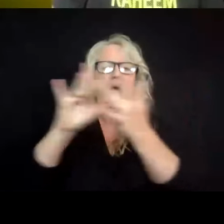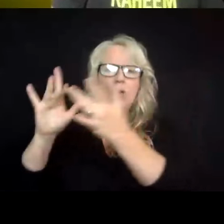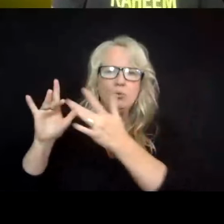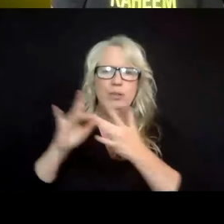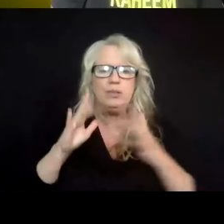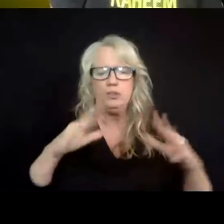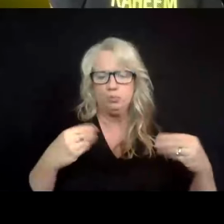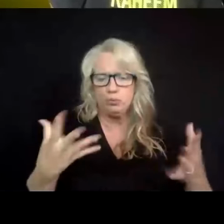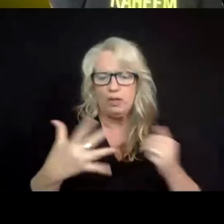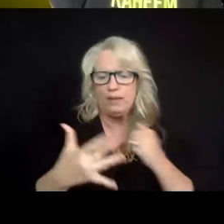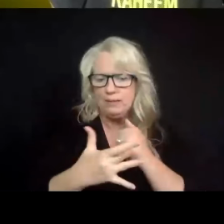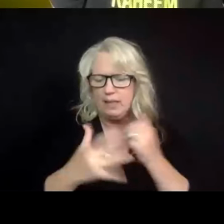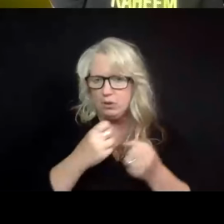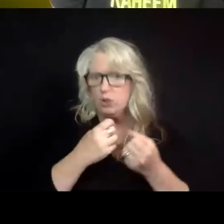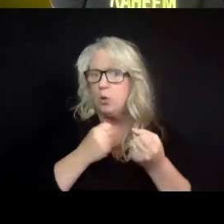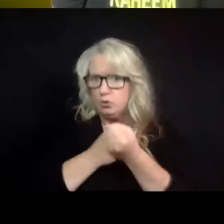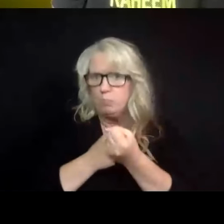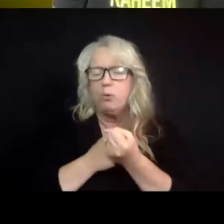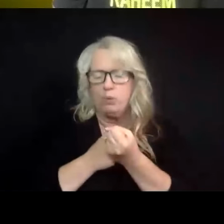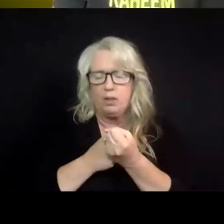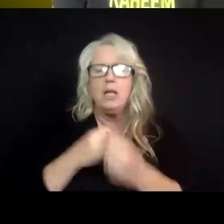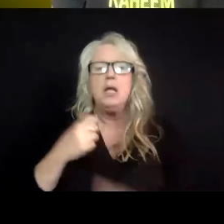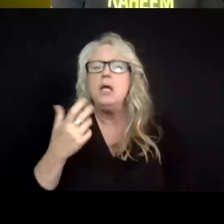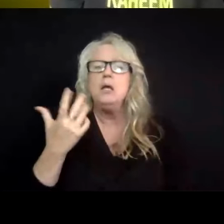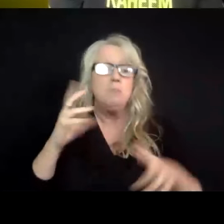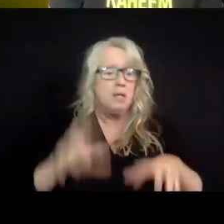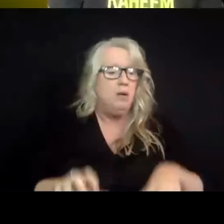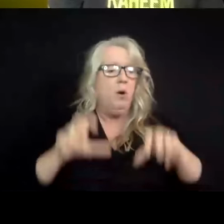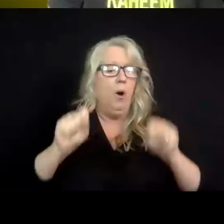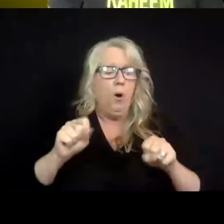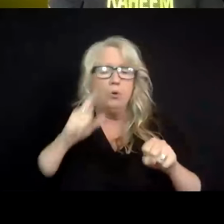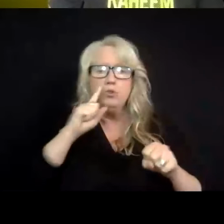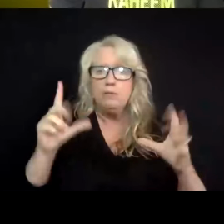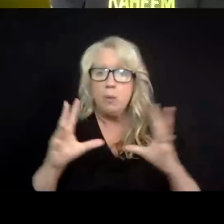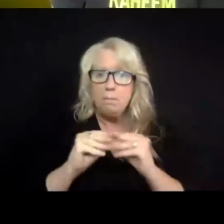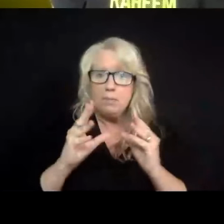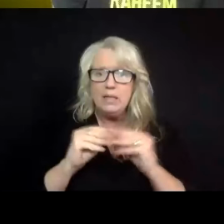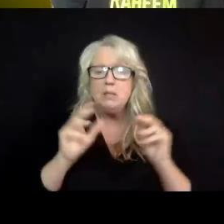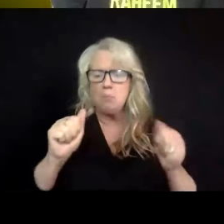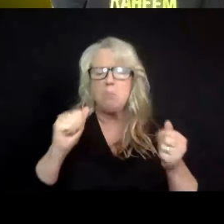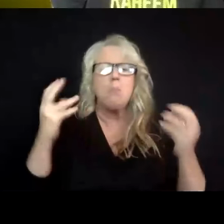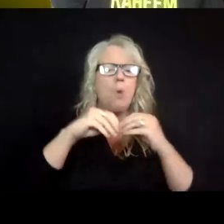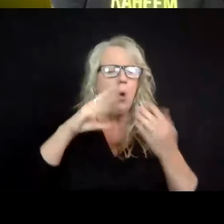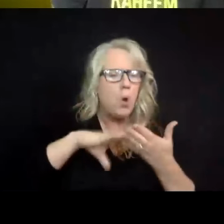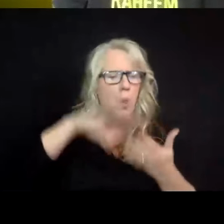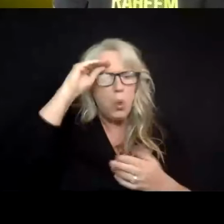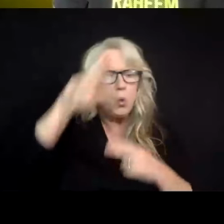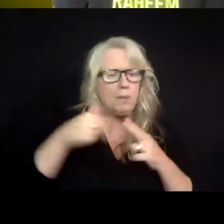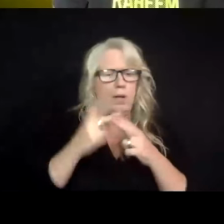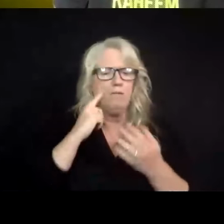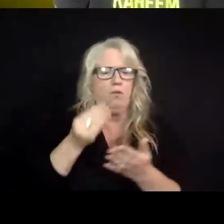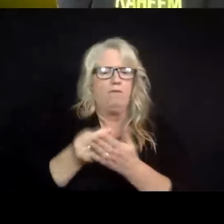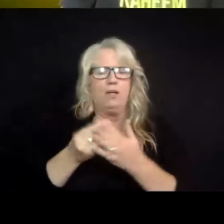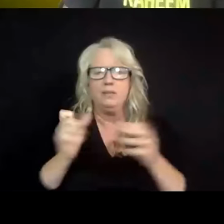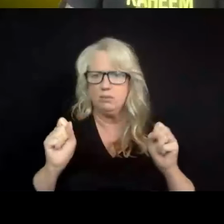technical support. This could even just mean hosting interest meetings where they can learn more about funding opportunities that are upcoming.